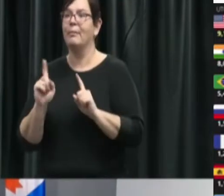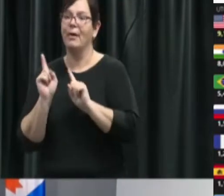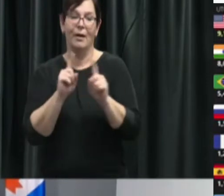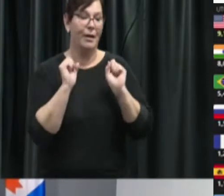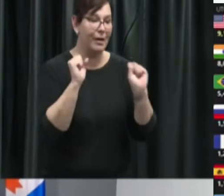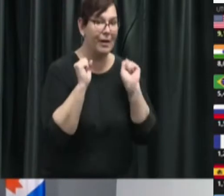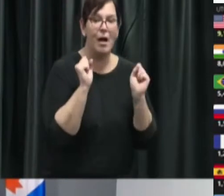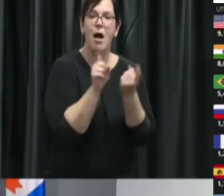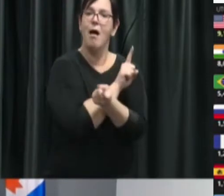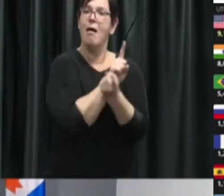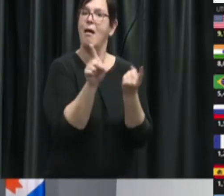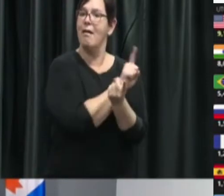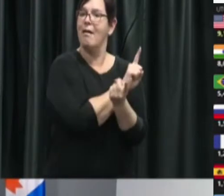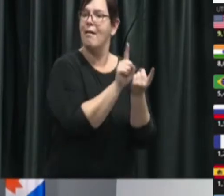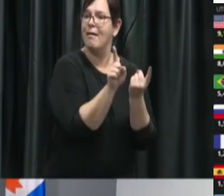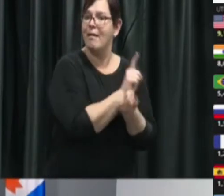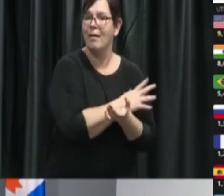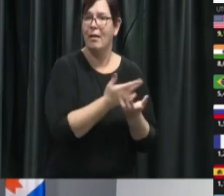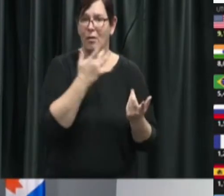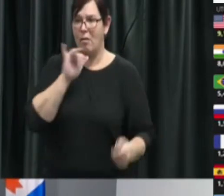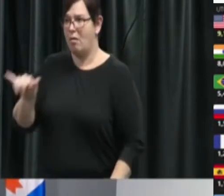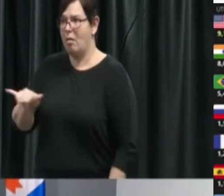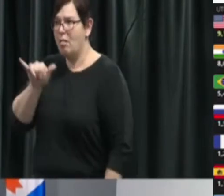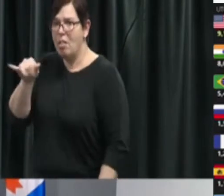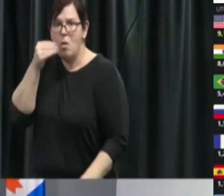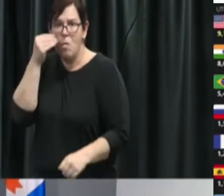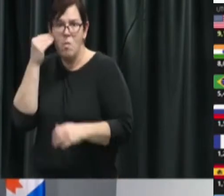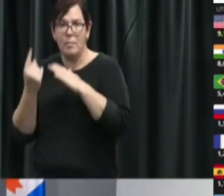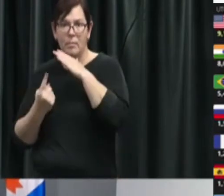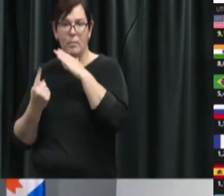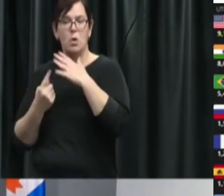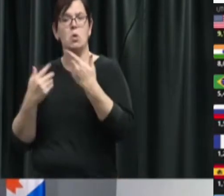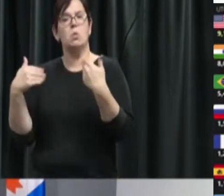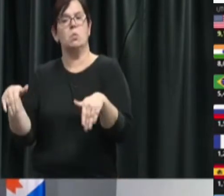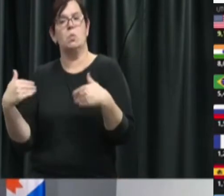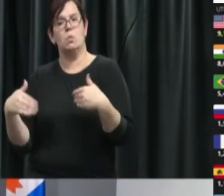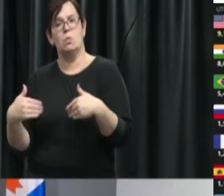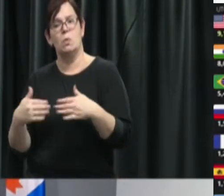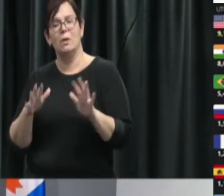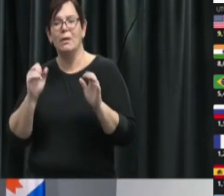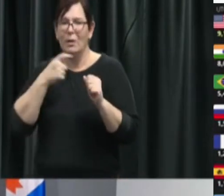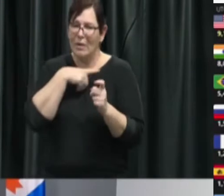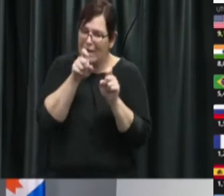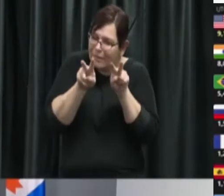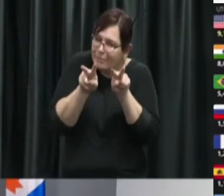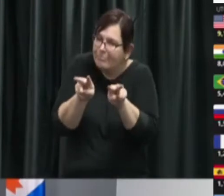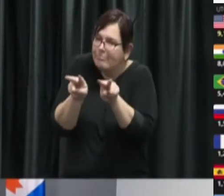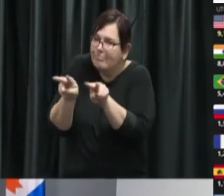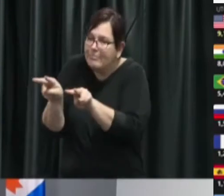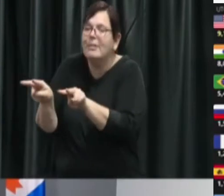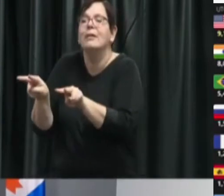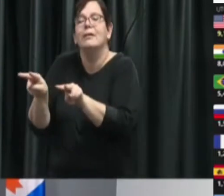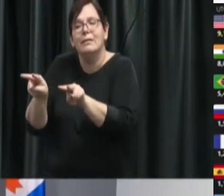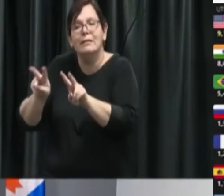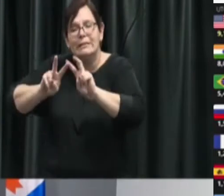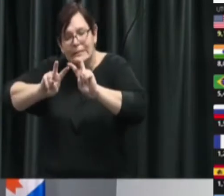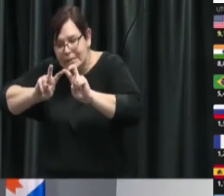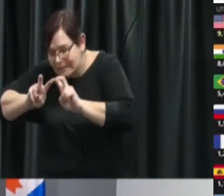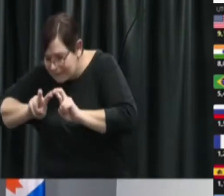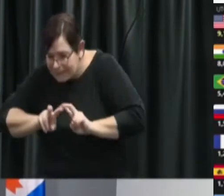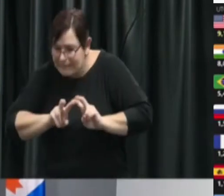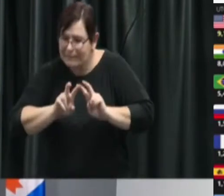up, are all important, but you have to do it safely. And so that's what we're working to try and find that way right now. Thanks, Mr. Mayor.